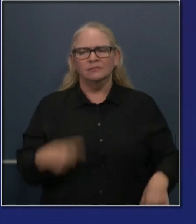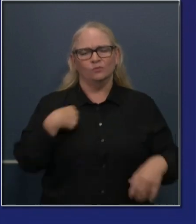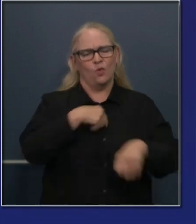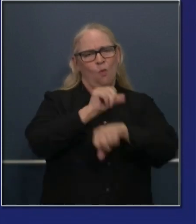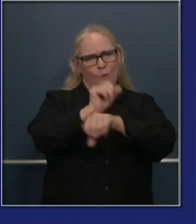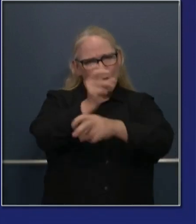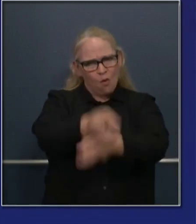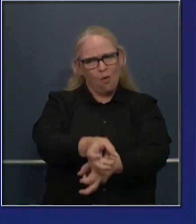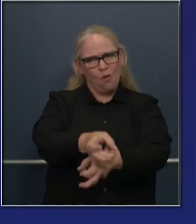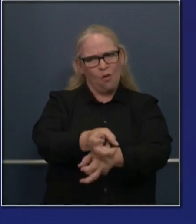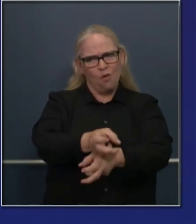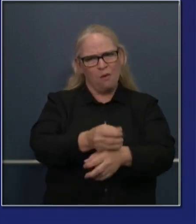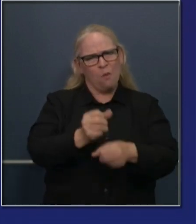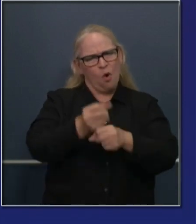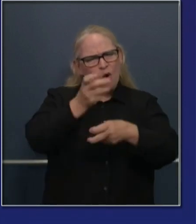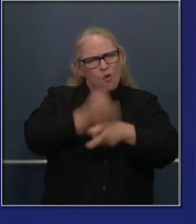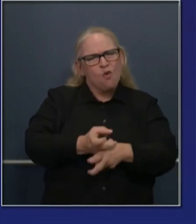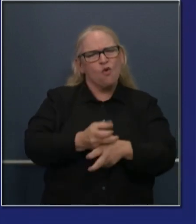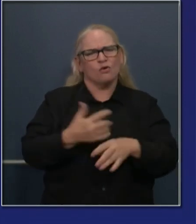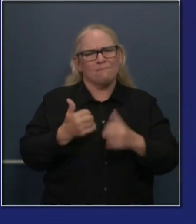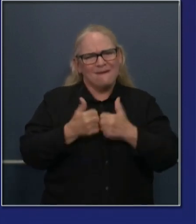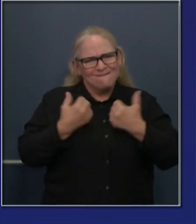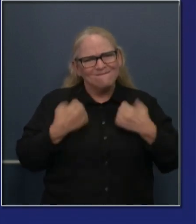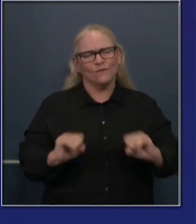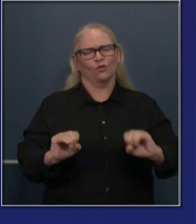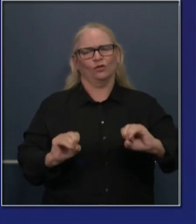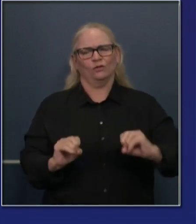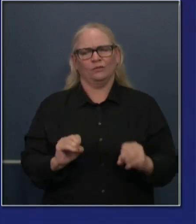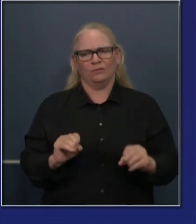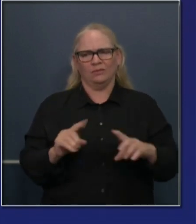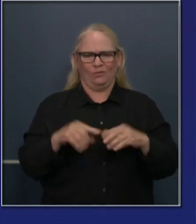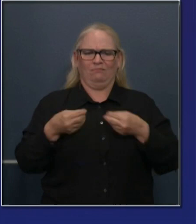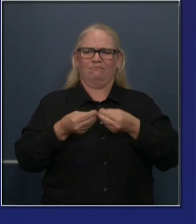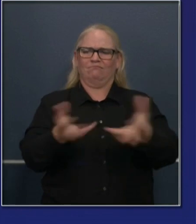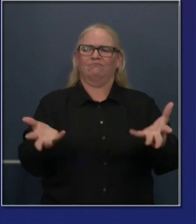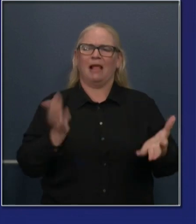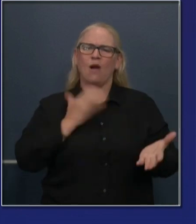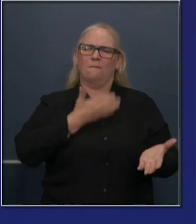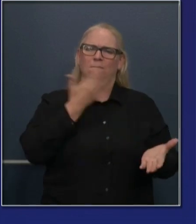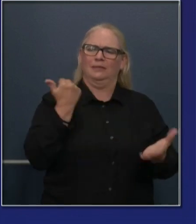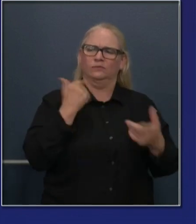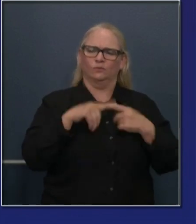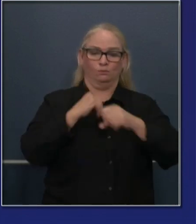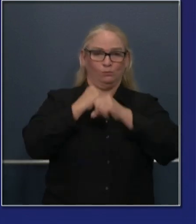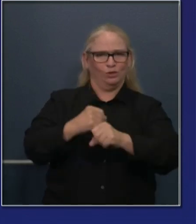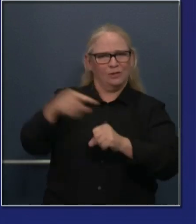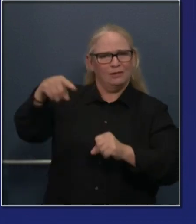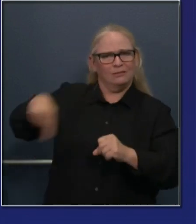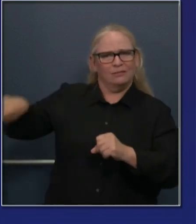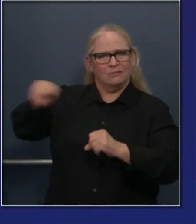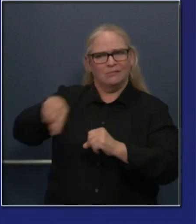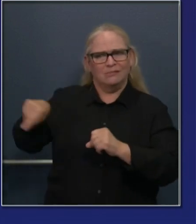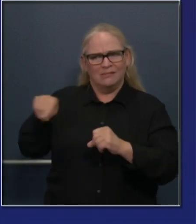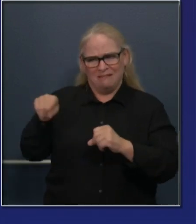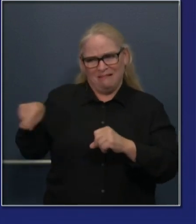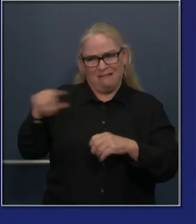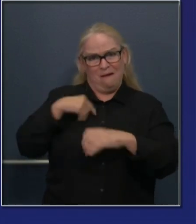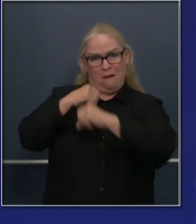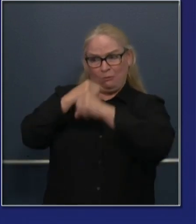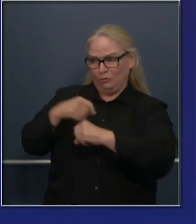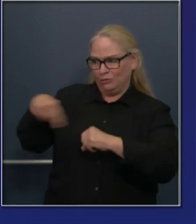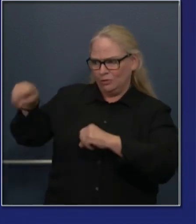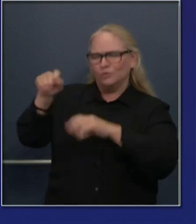effort, and target our acuity of focus in terms of protecting these essential workers that we